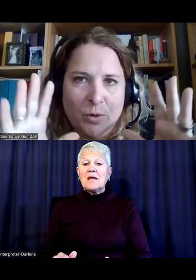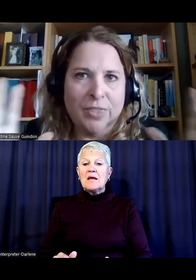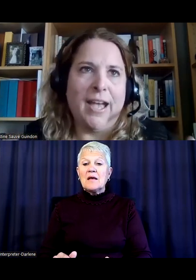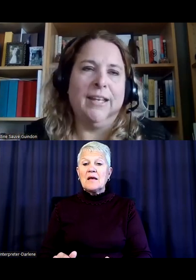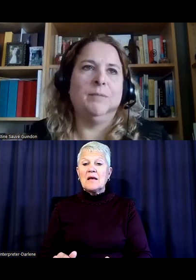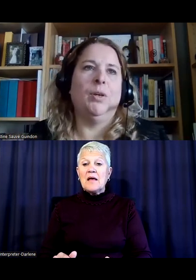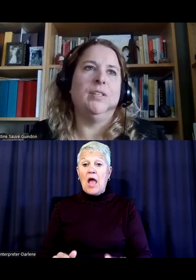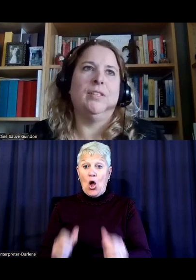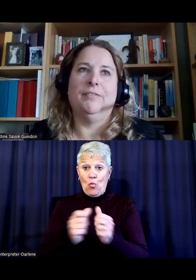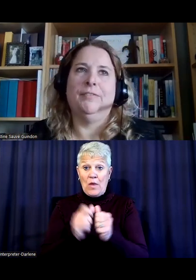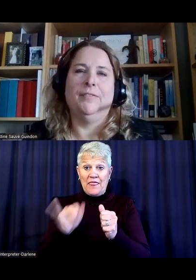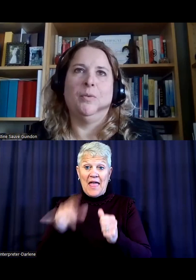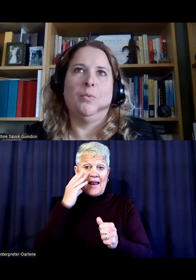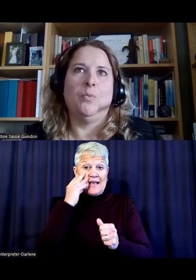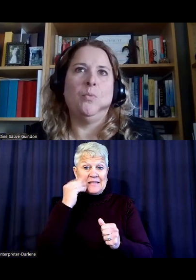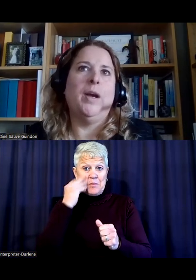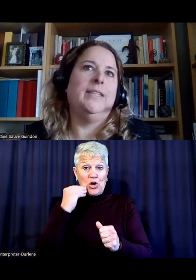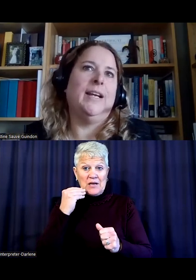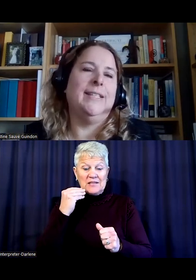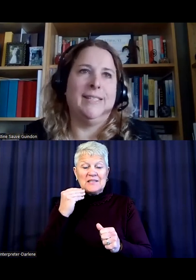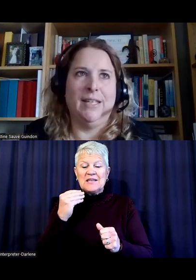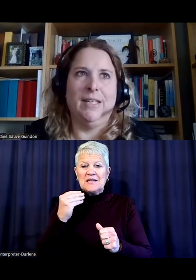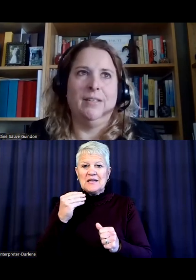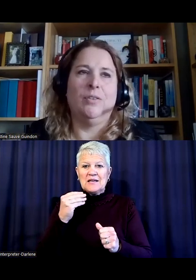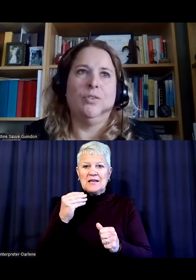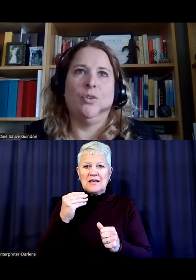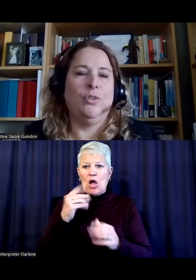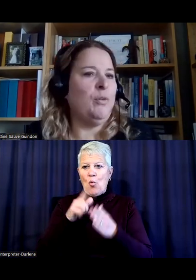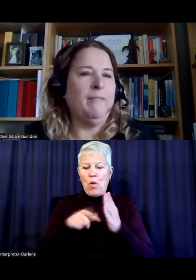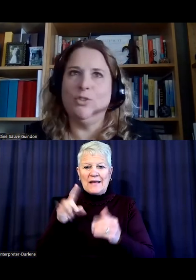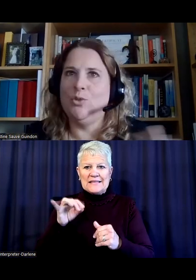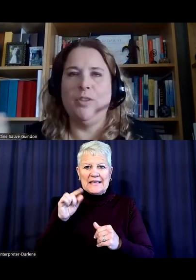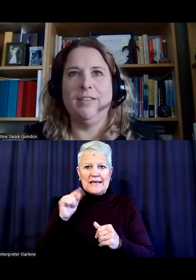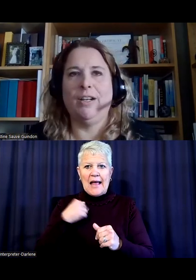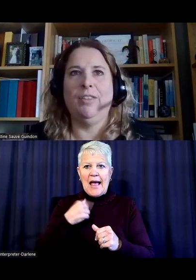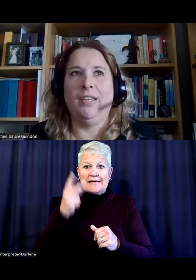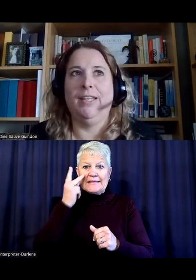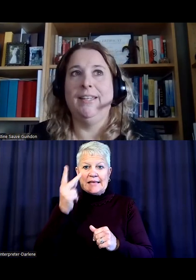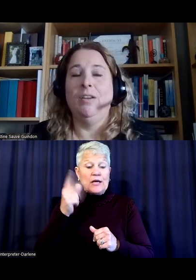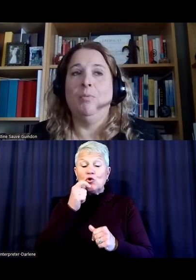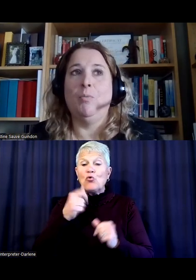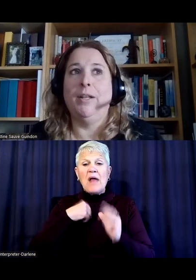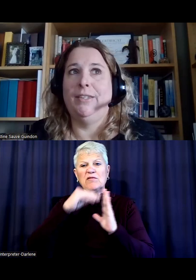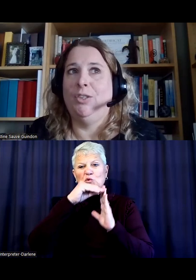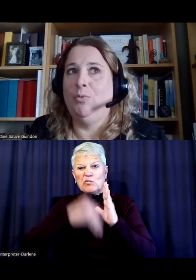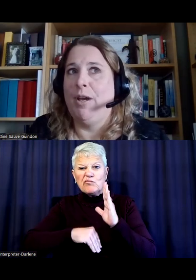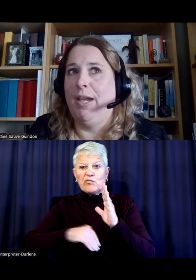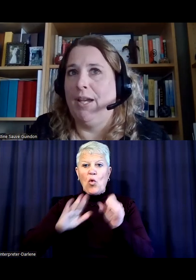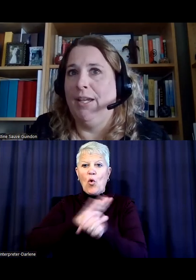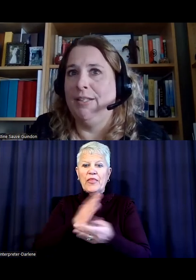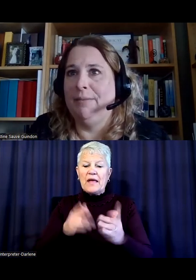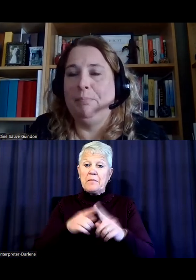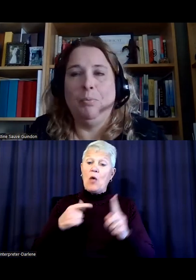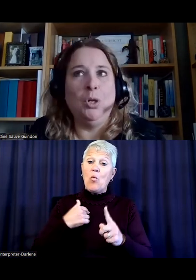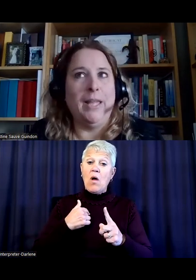just with that experience of what did I see? So don't have to score the entire thing, but what do